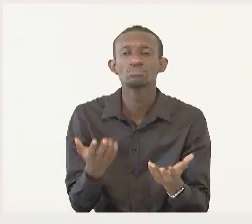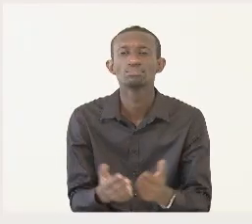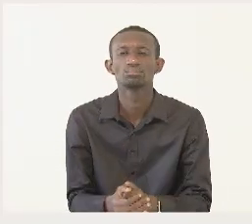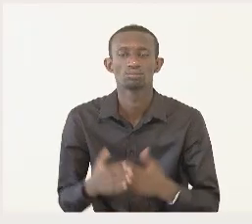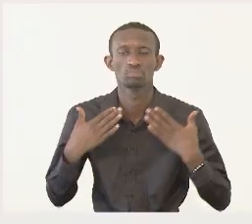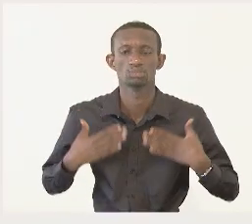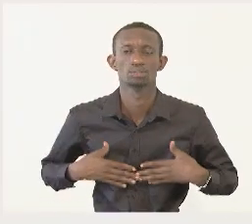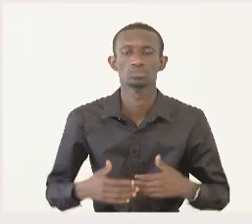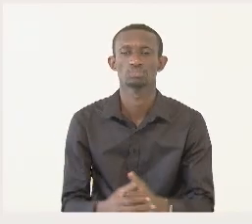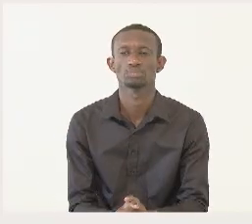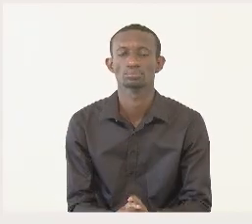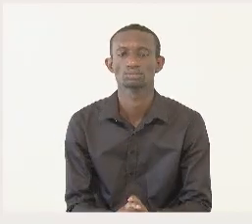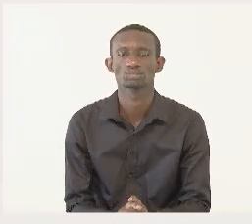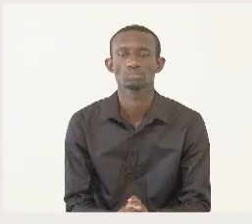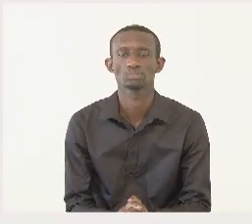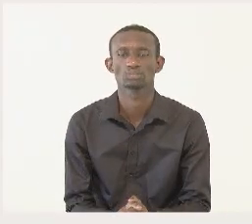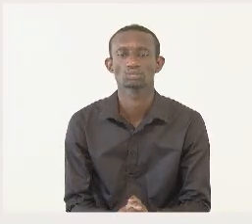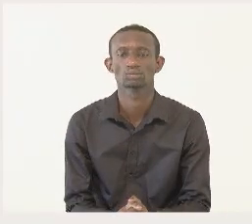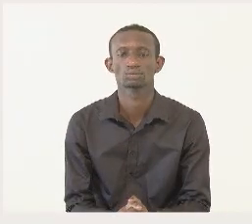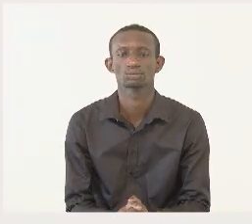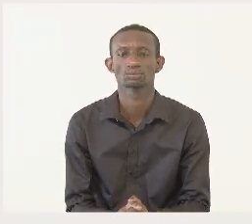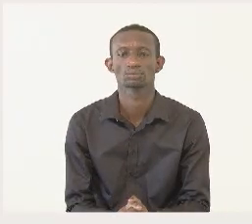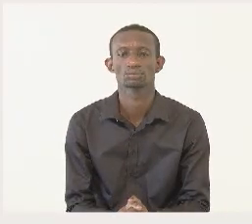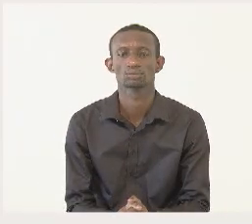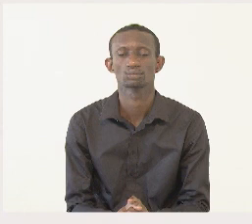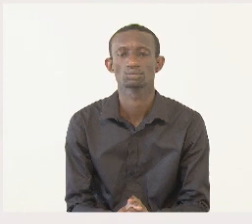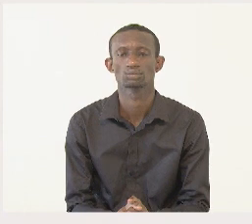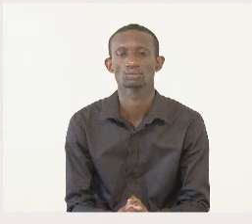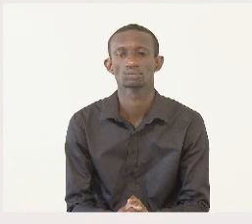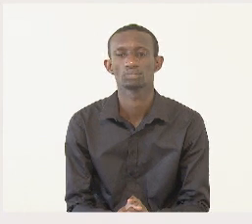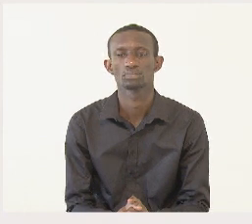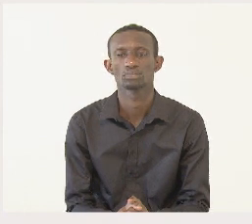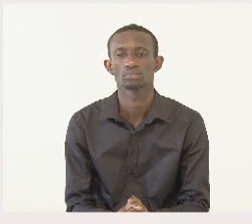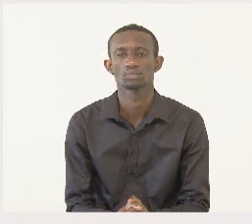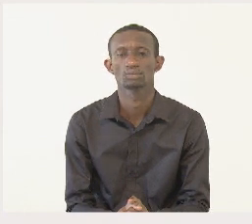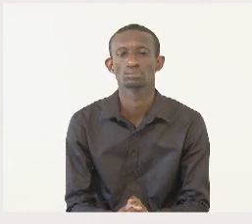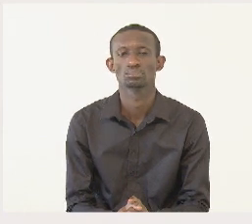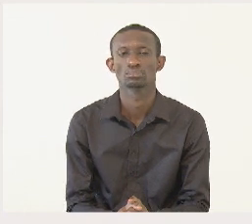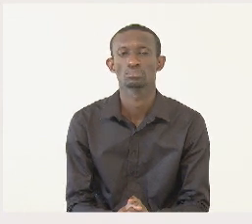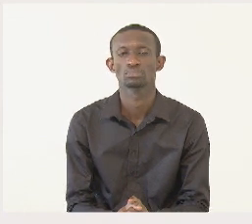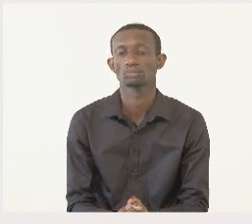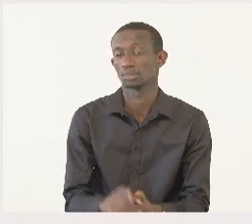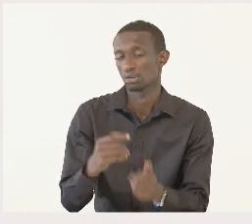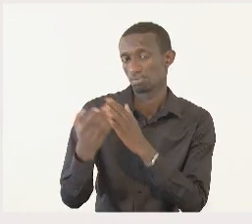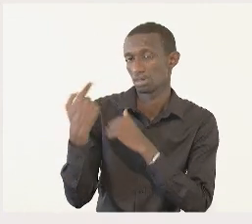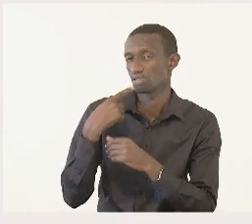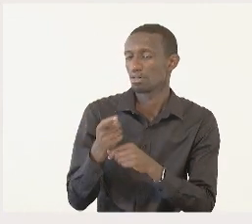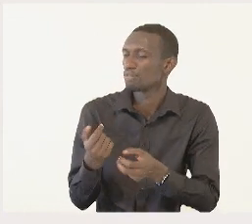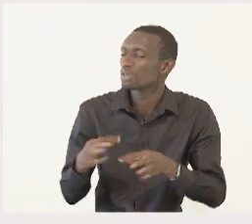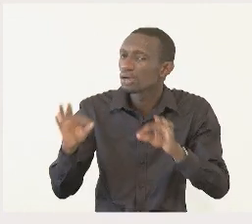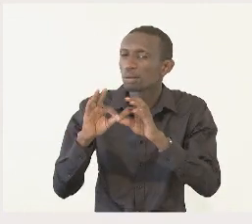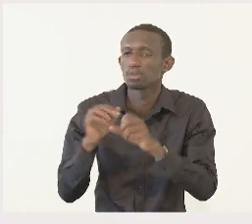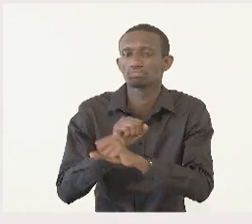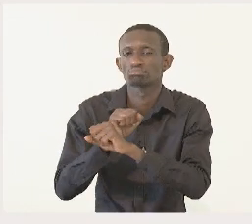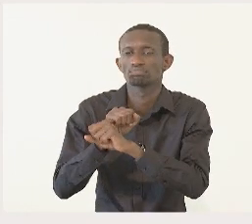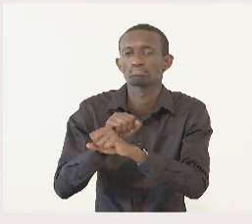homeostasis, all right? A constant, I said this to include maintenance of a constant internal environment.